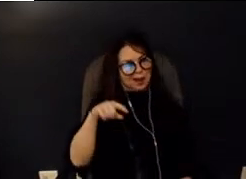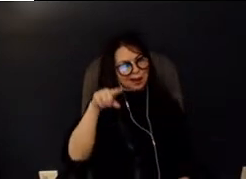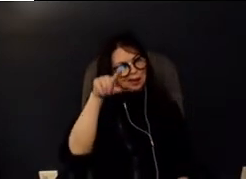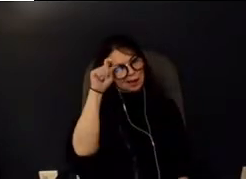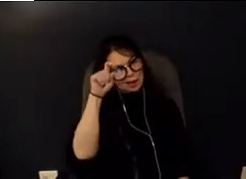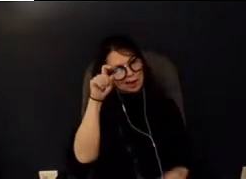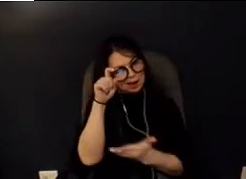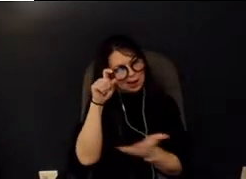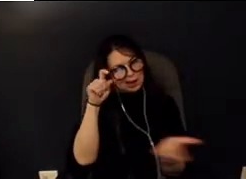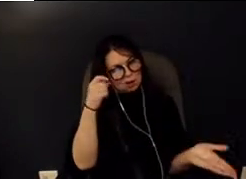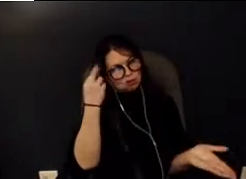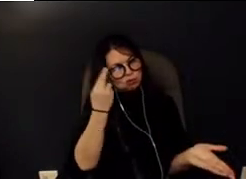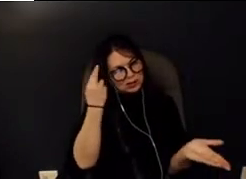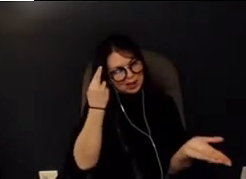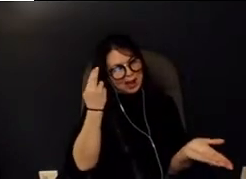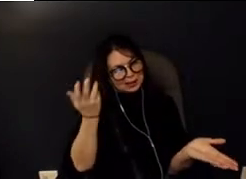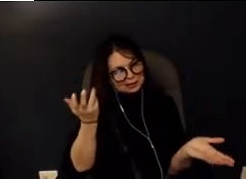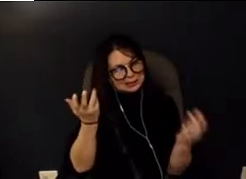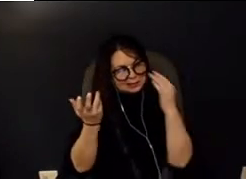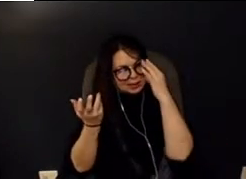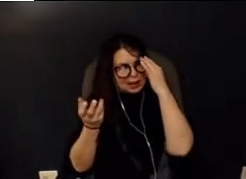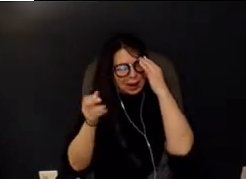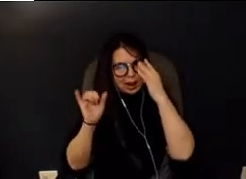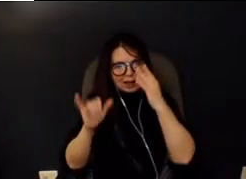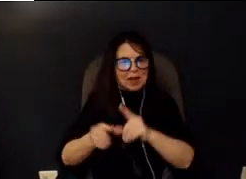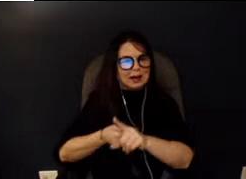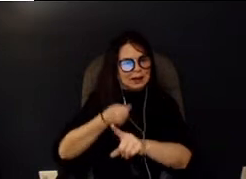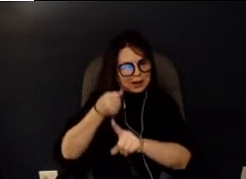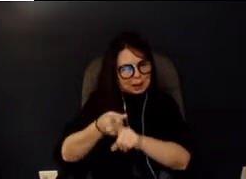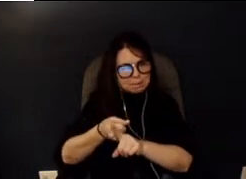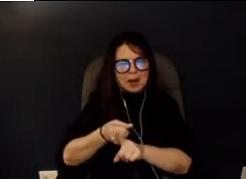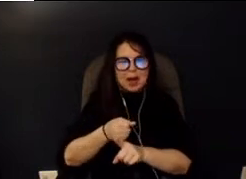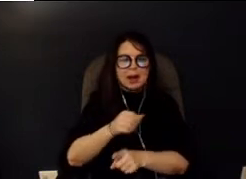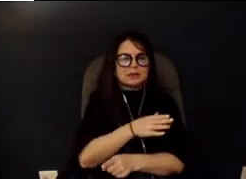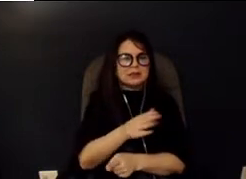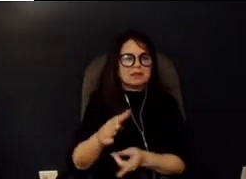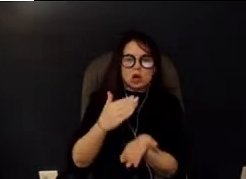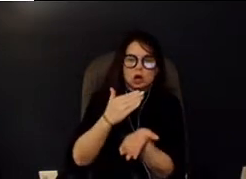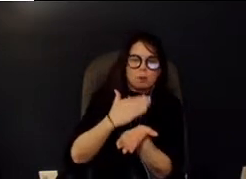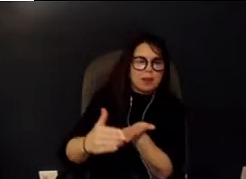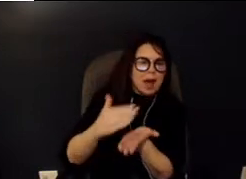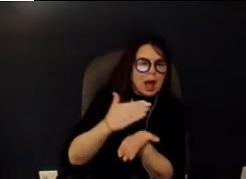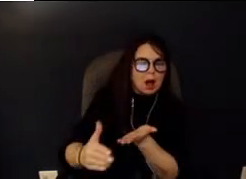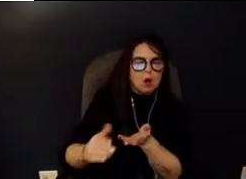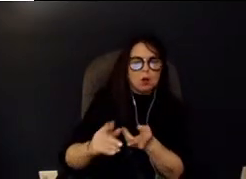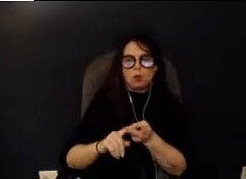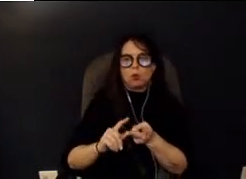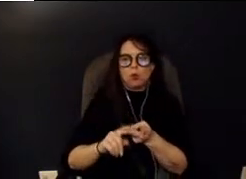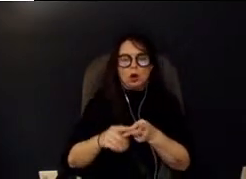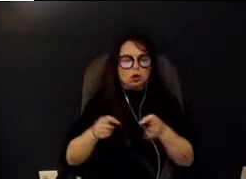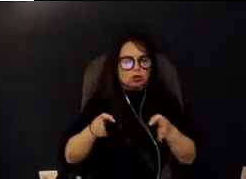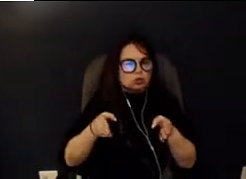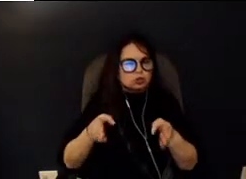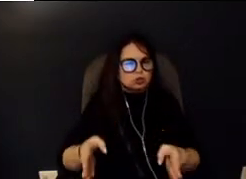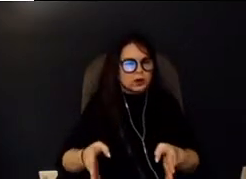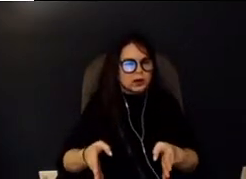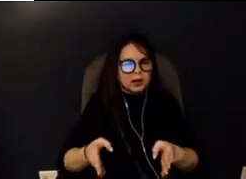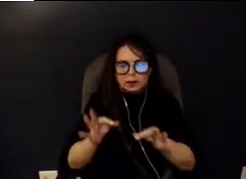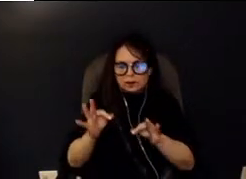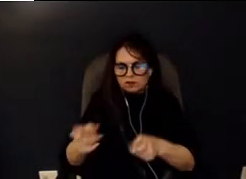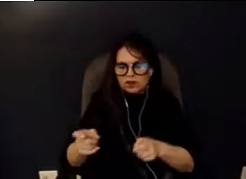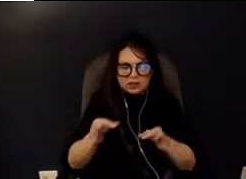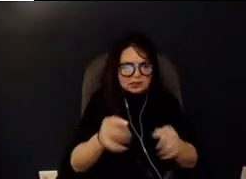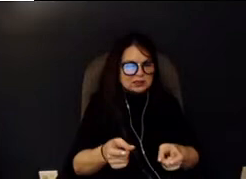impacts their streets being plowed or their streets being repaired or the impacts that that has on Black and Brown business owners